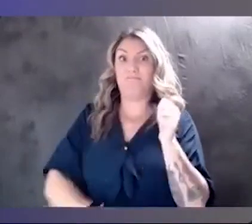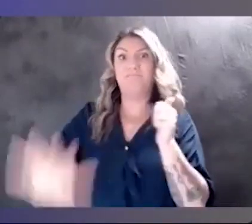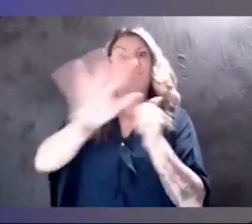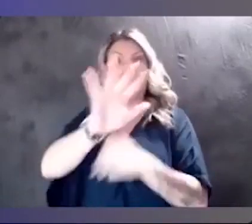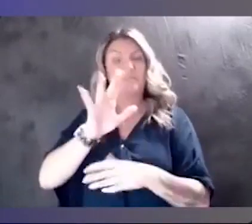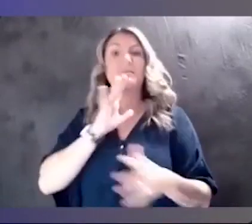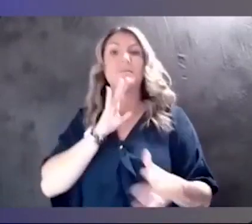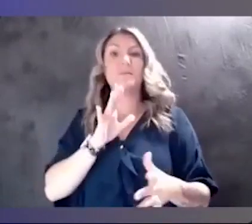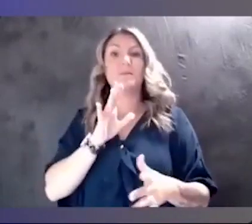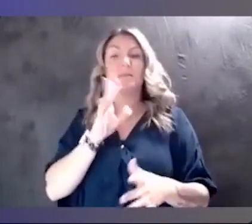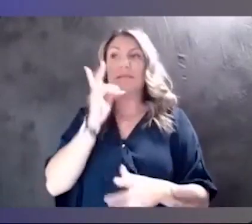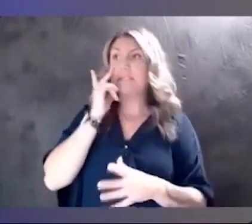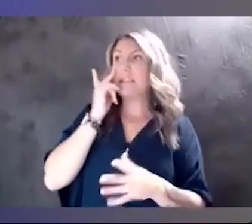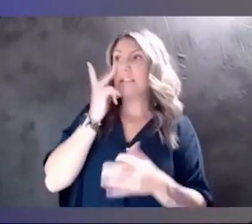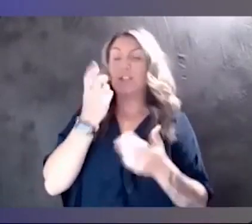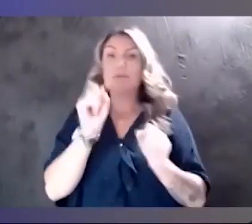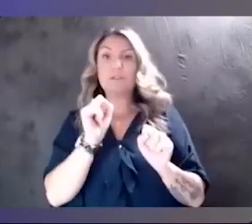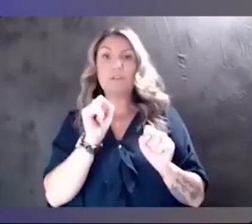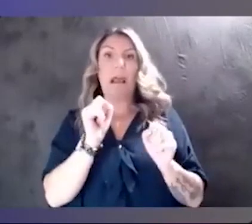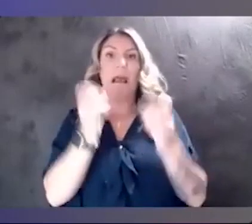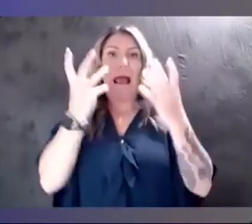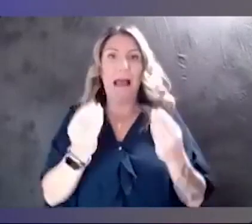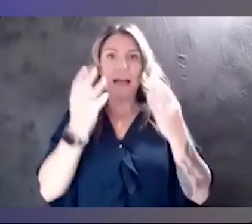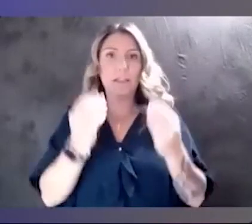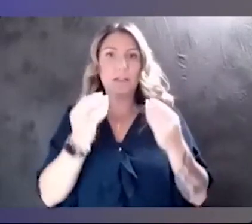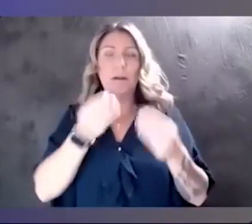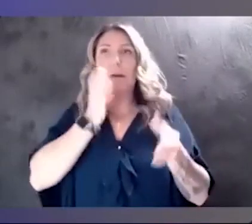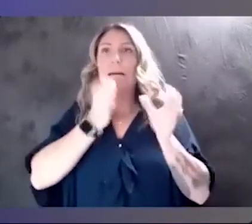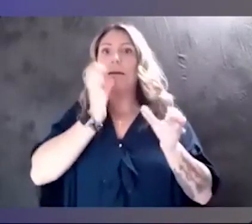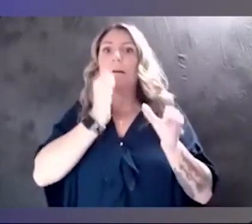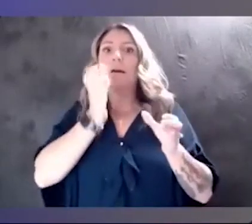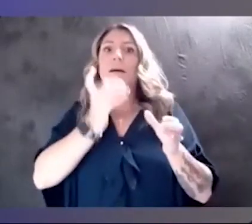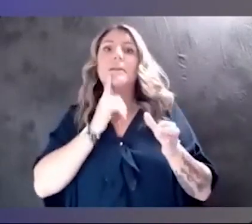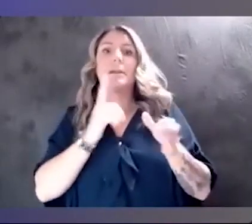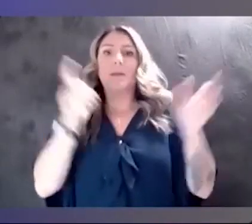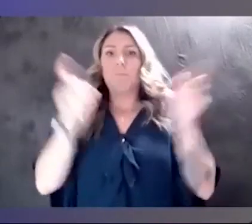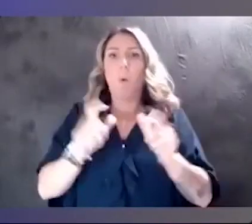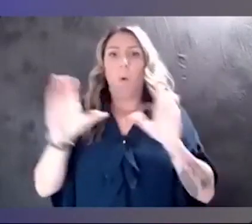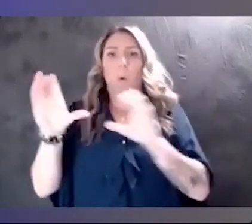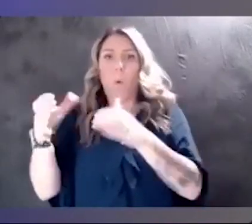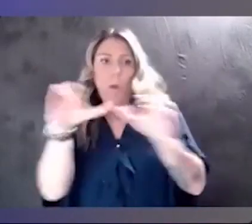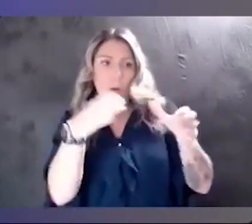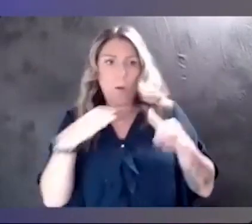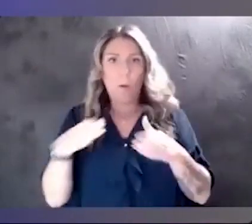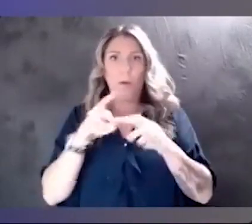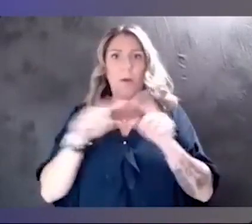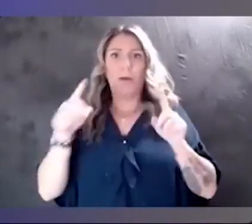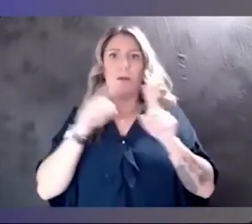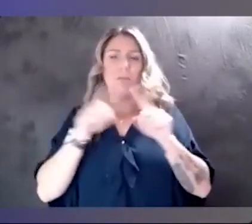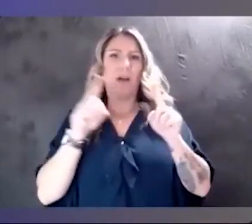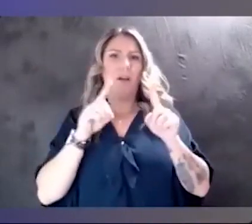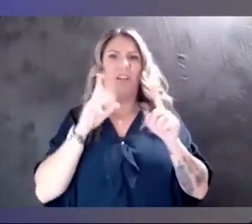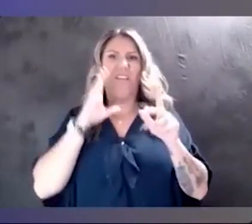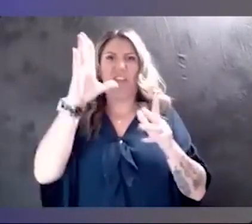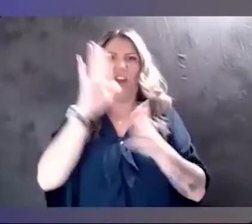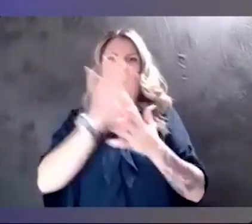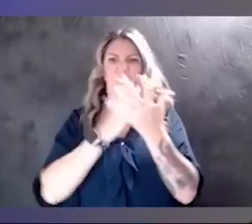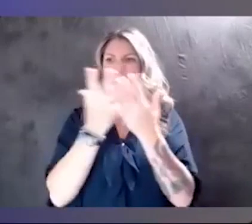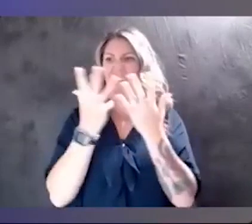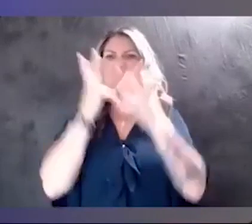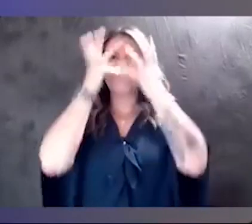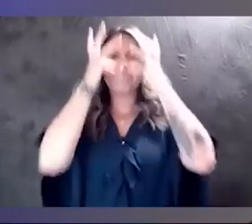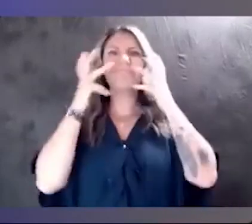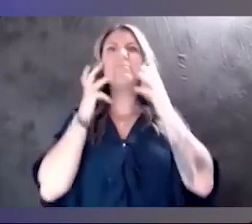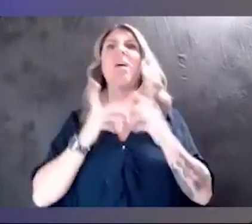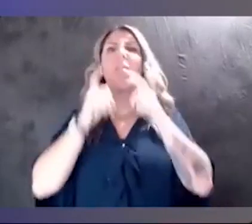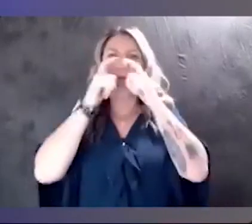keep them hydrated, nourished, keep them in little small groups, but they're handling their face all the time, moving their mask down to drink, moving it